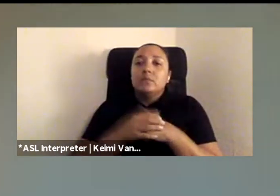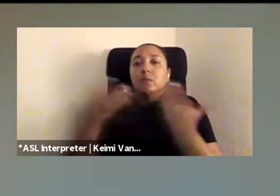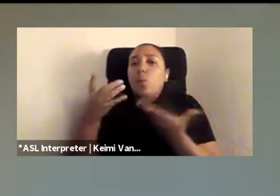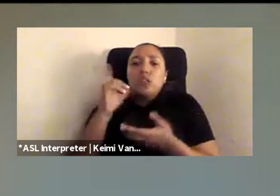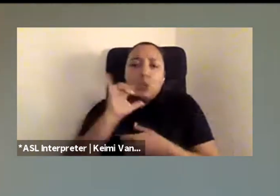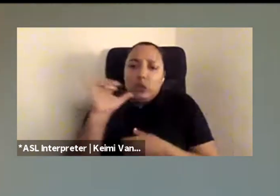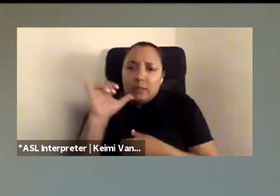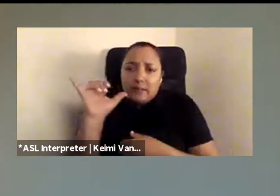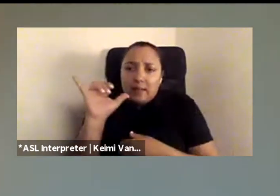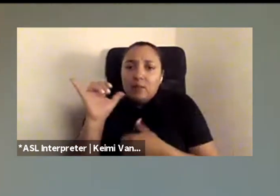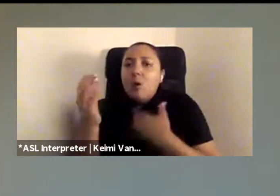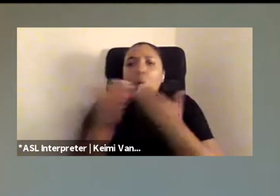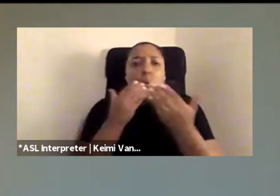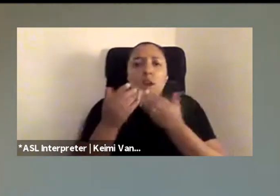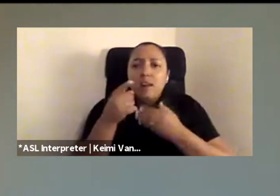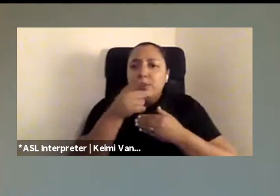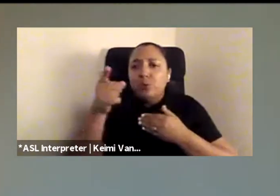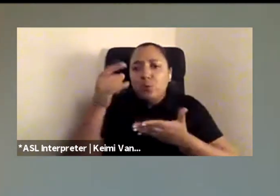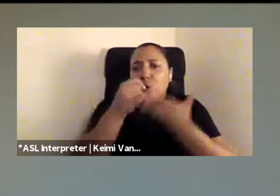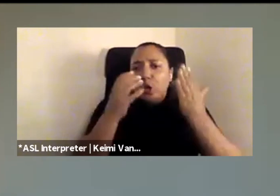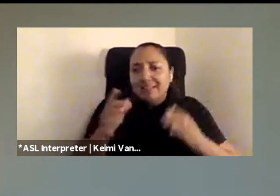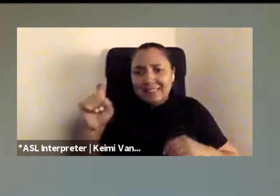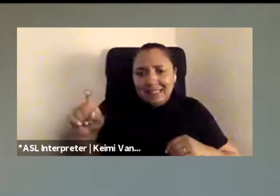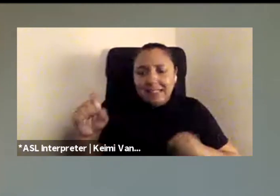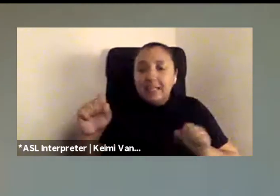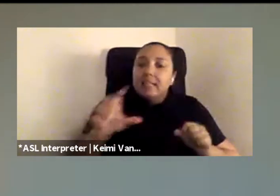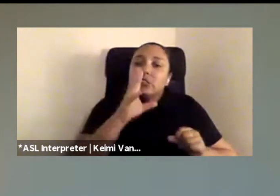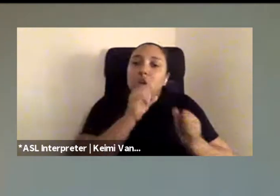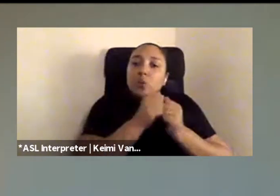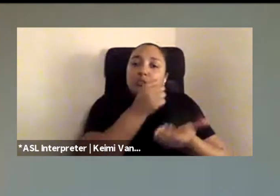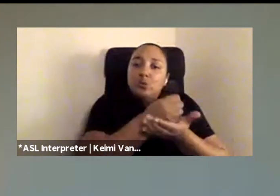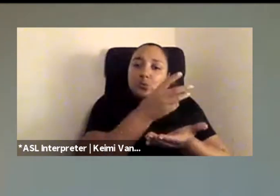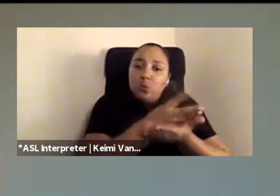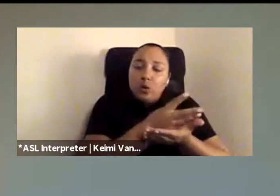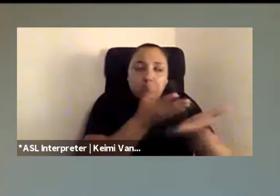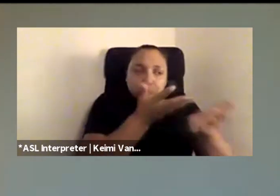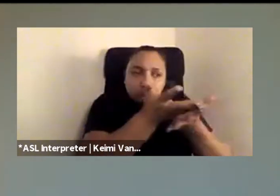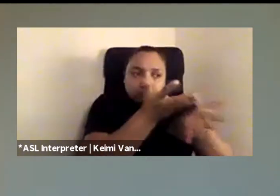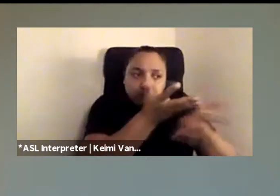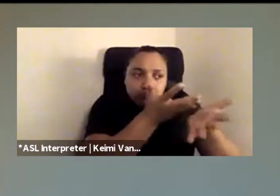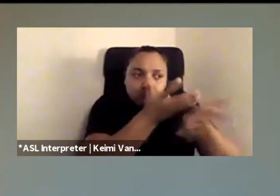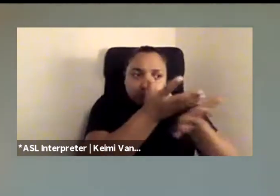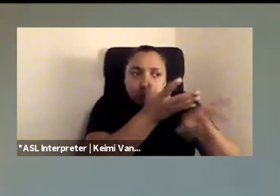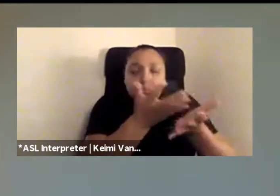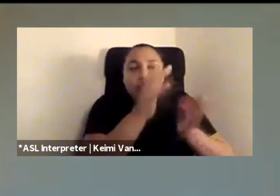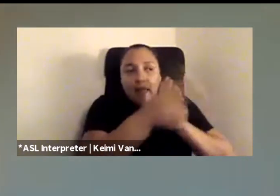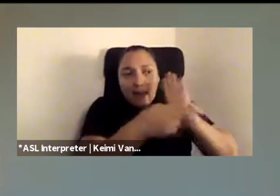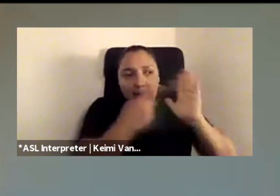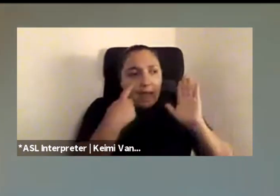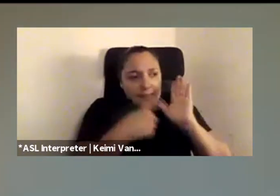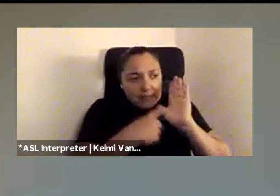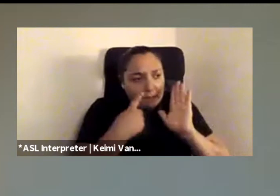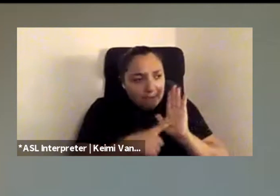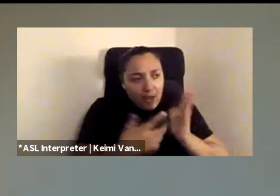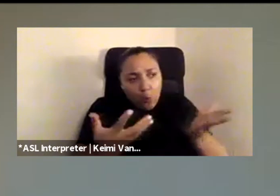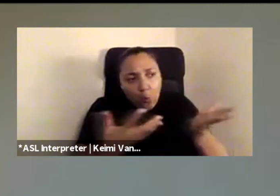whatever it is that an artist needs, they would speak with a social worker. And then through that dialogue, we identify what are all of the needs that are